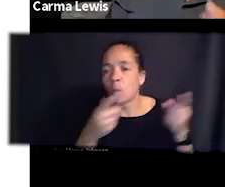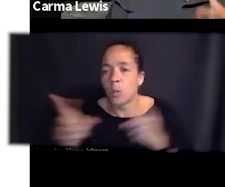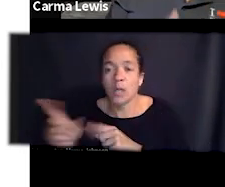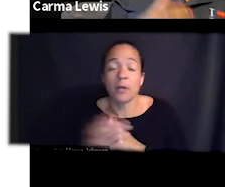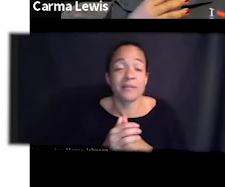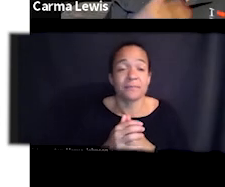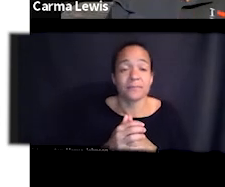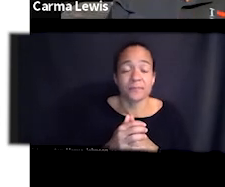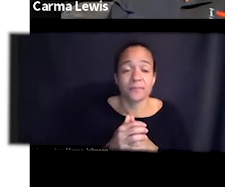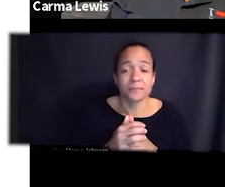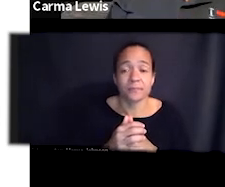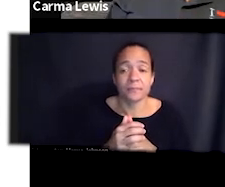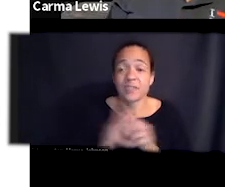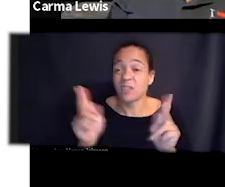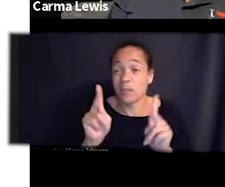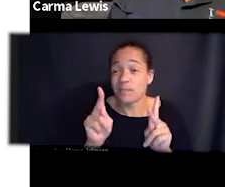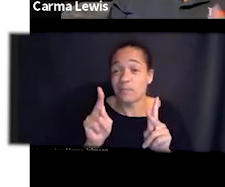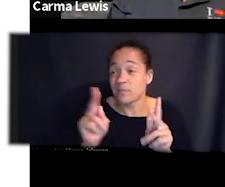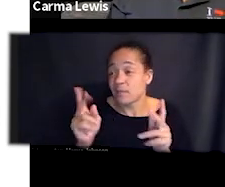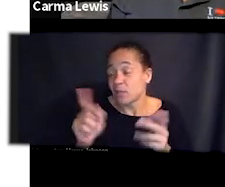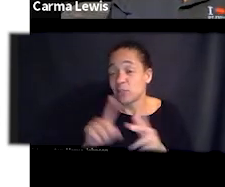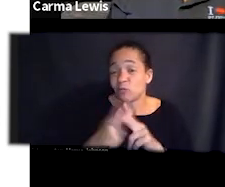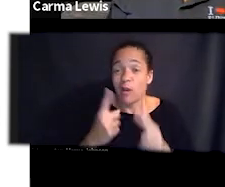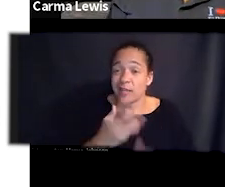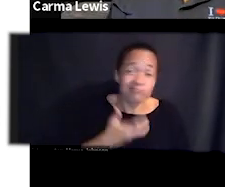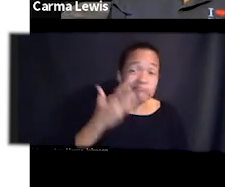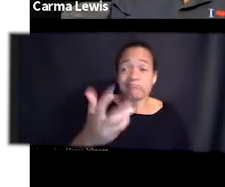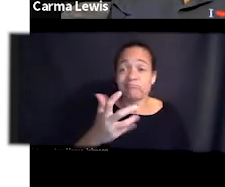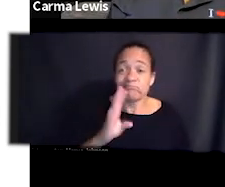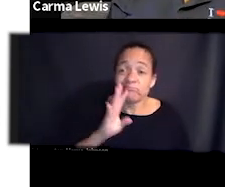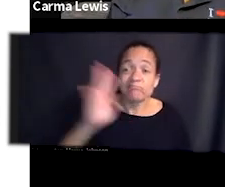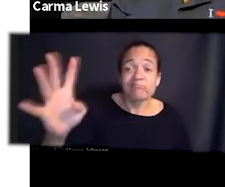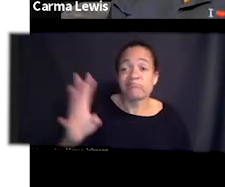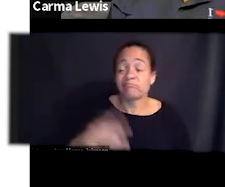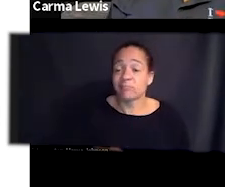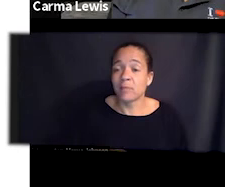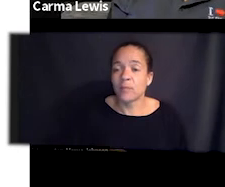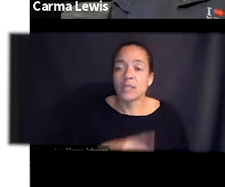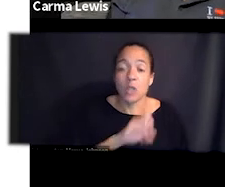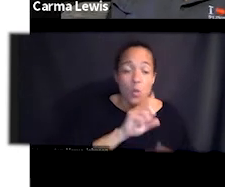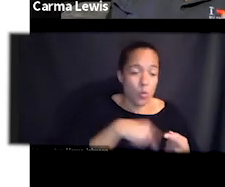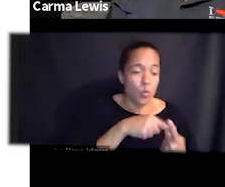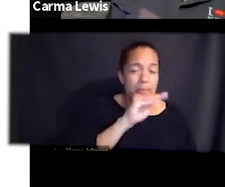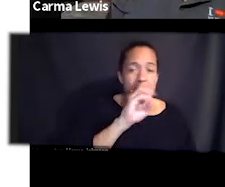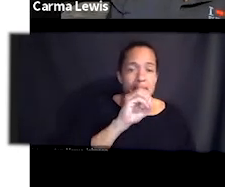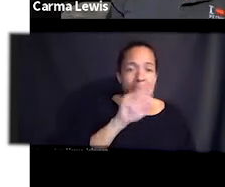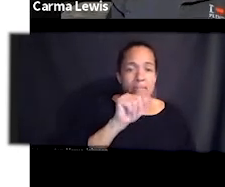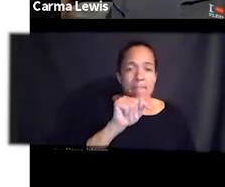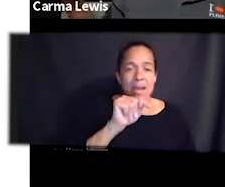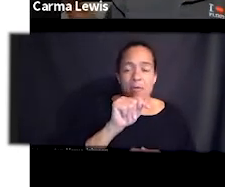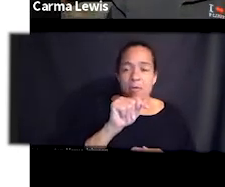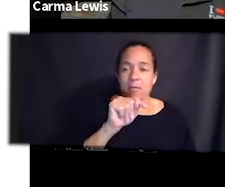residents started to speak up and speak out. And so by the time Mott Foundation approached